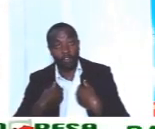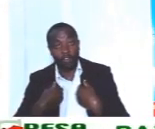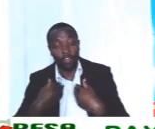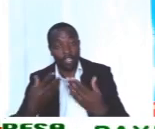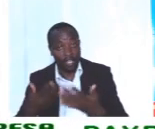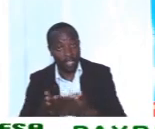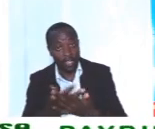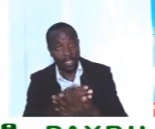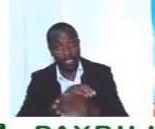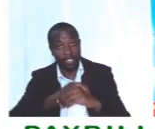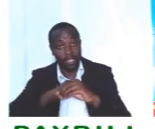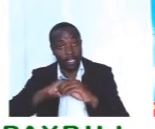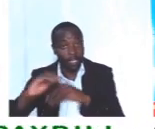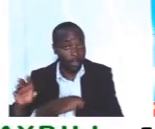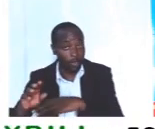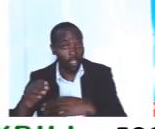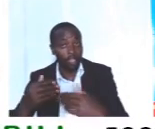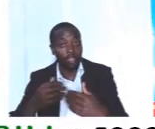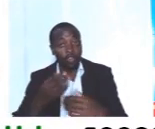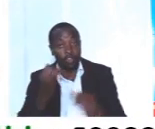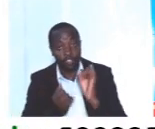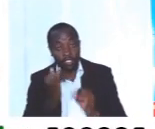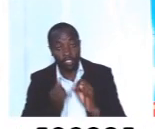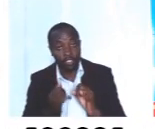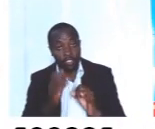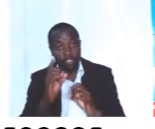just discipline.